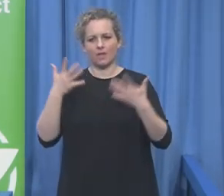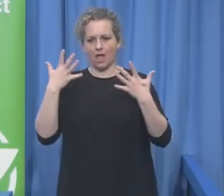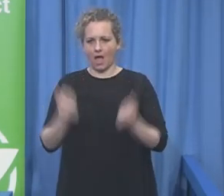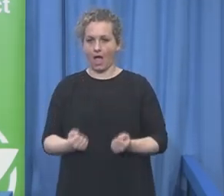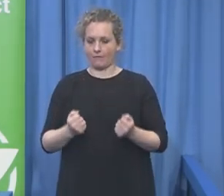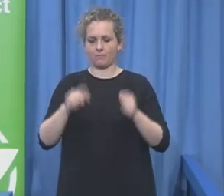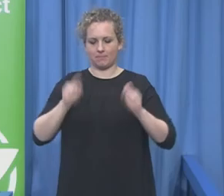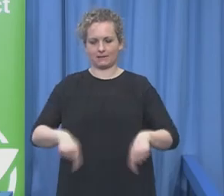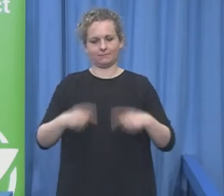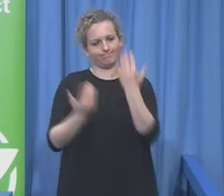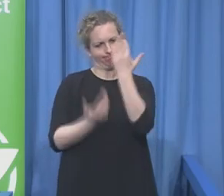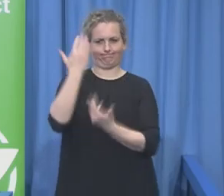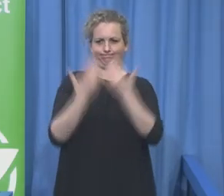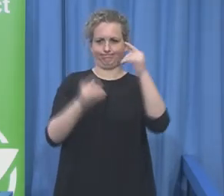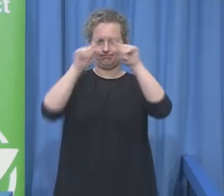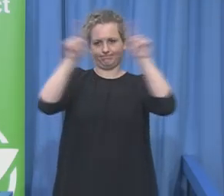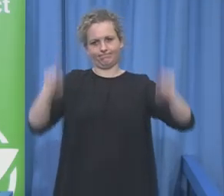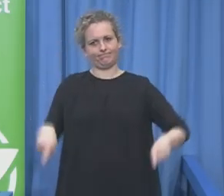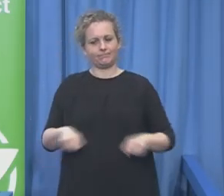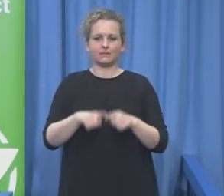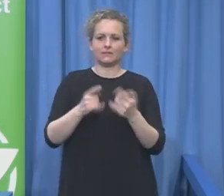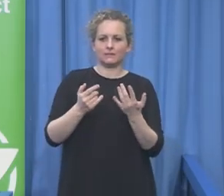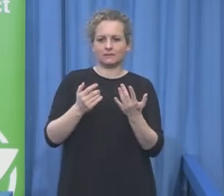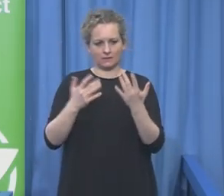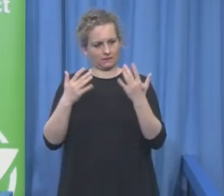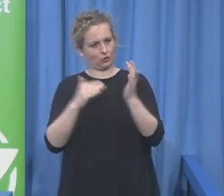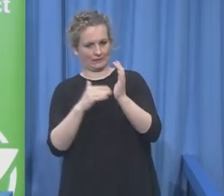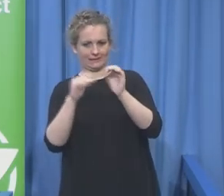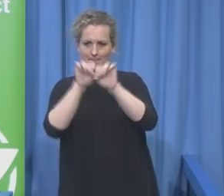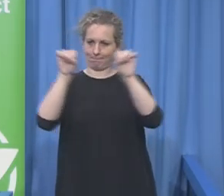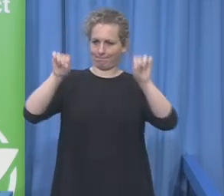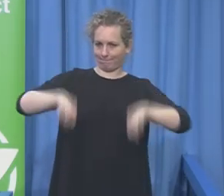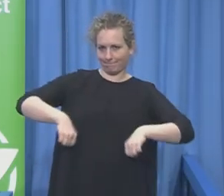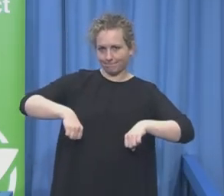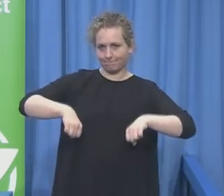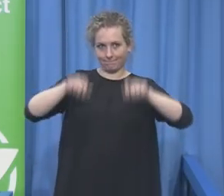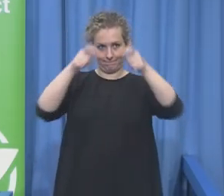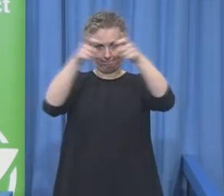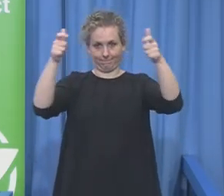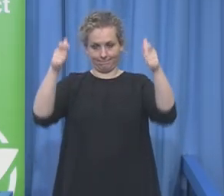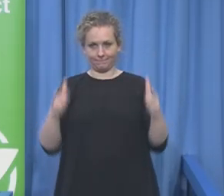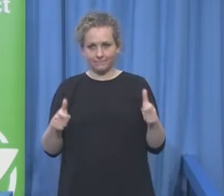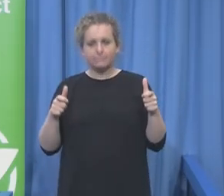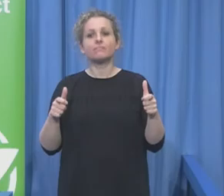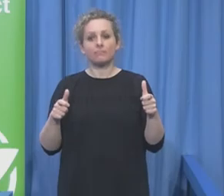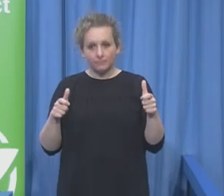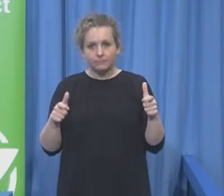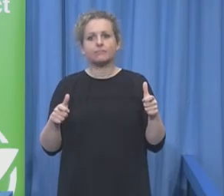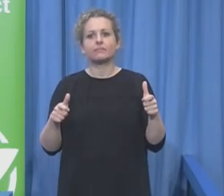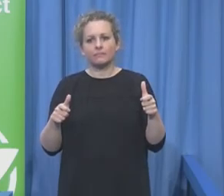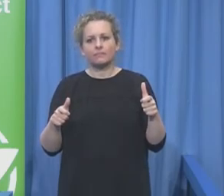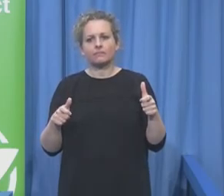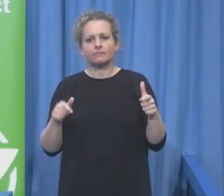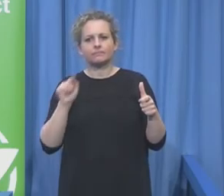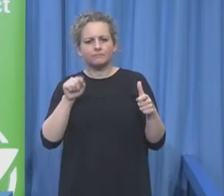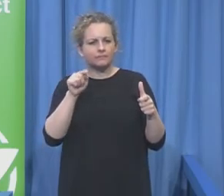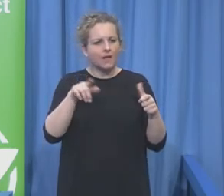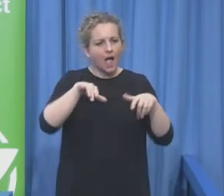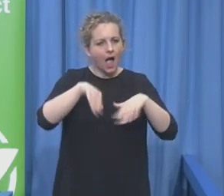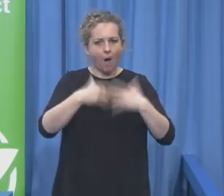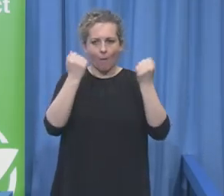partners use that system. So if they get in touch with a poor student, the details are in the system, and then they follow the student, not